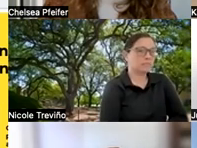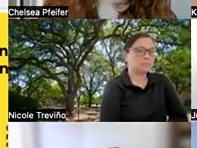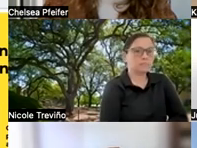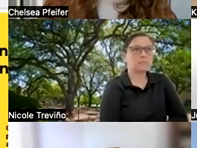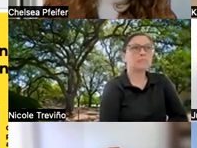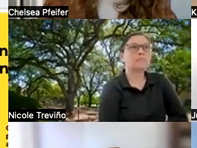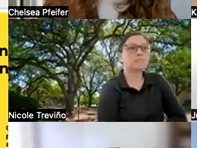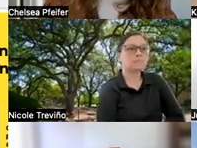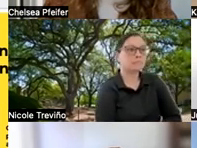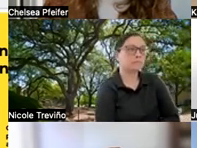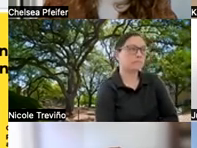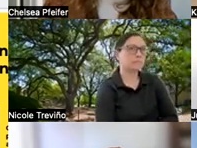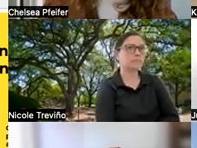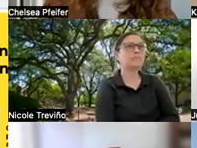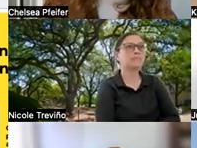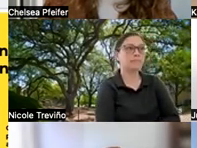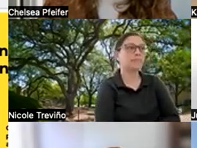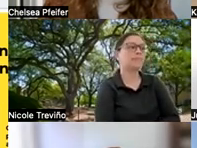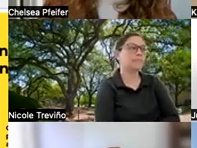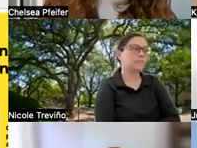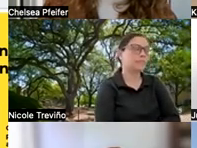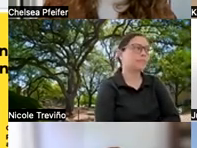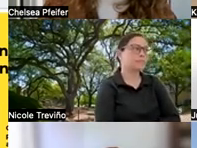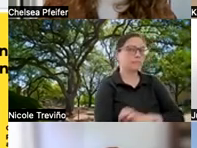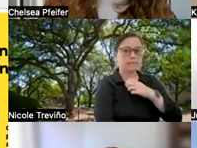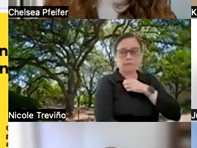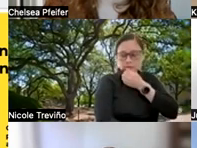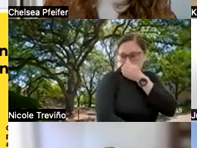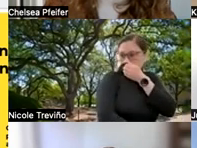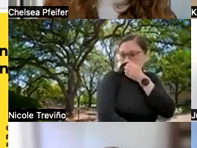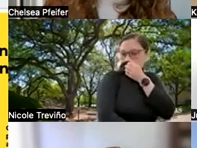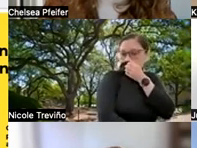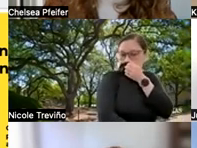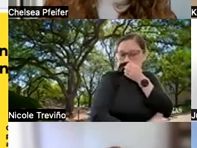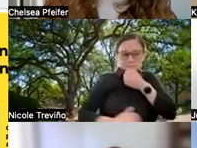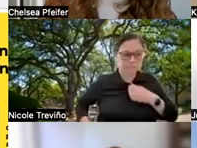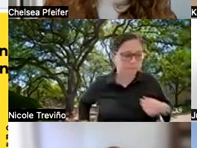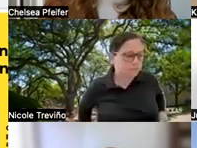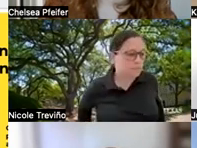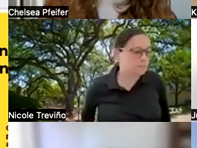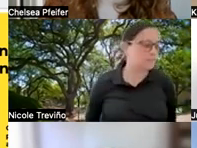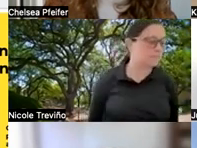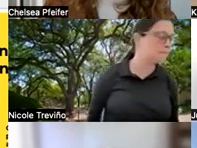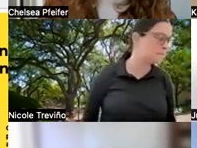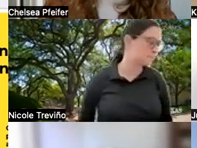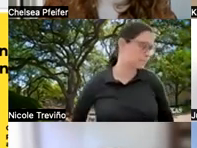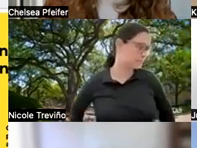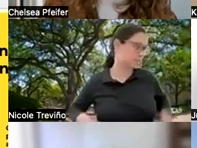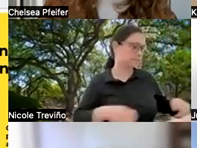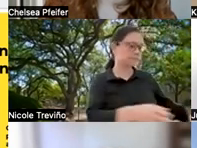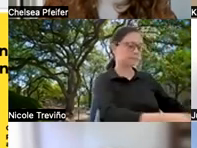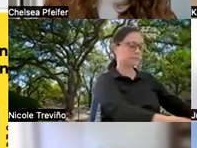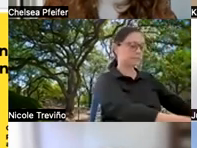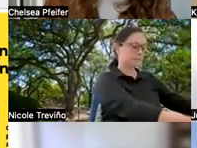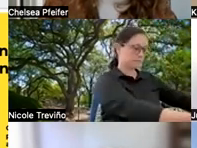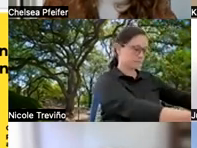is one of the key things that I see here too. Safe place to live and all